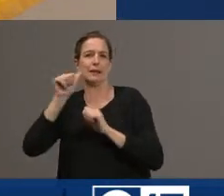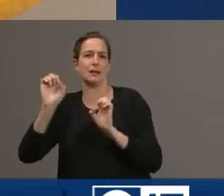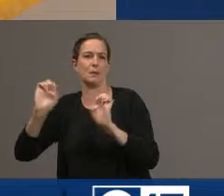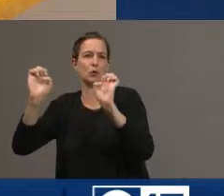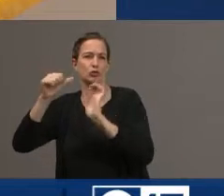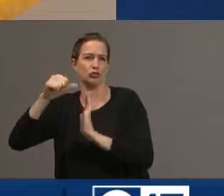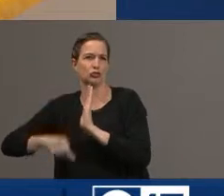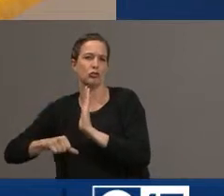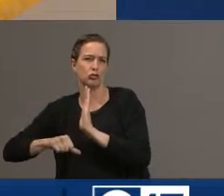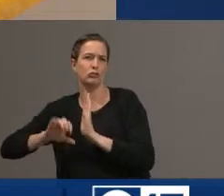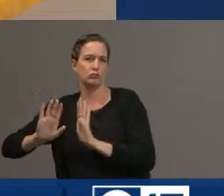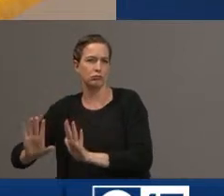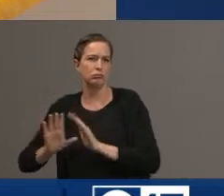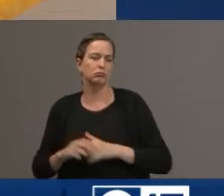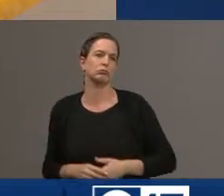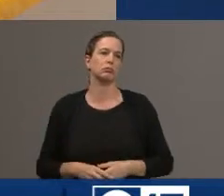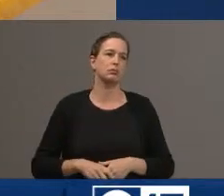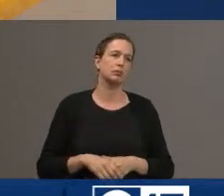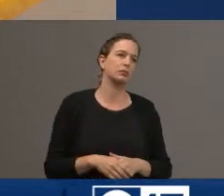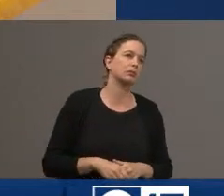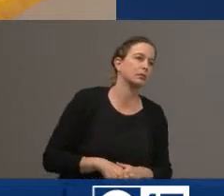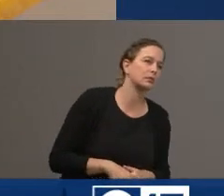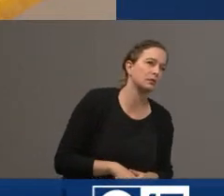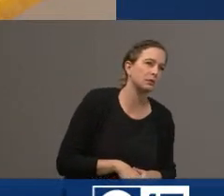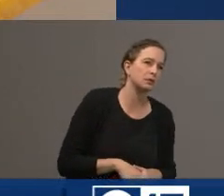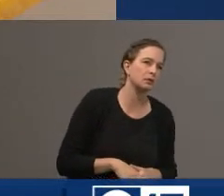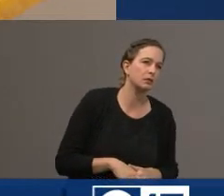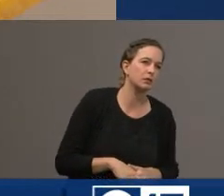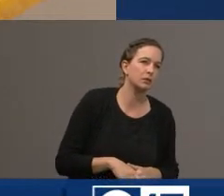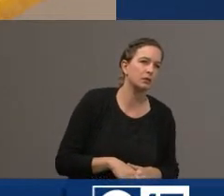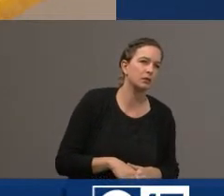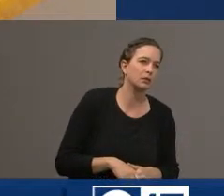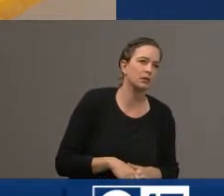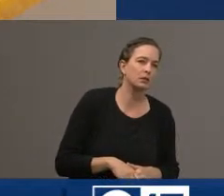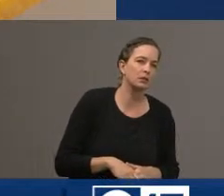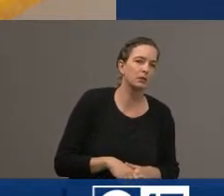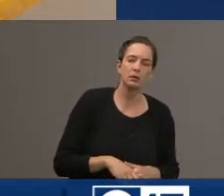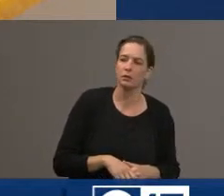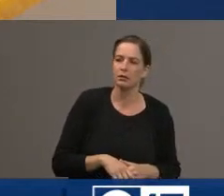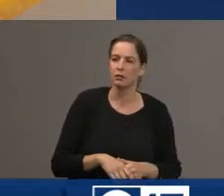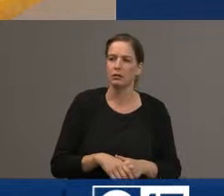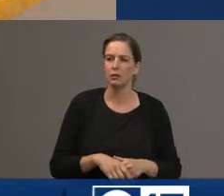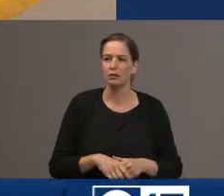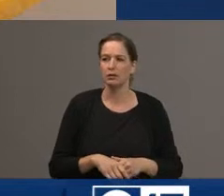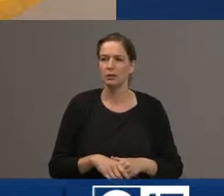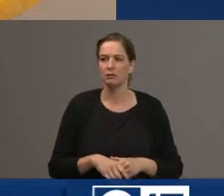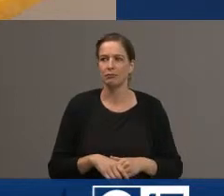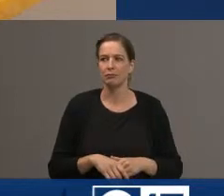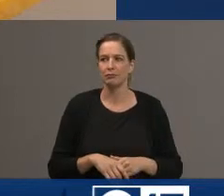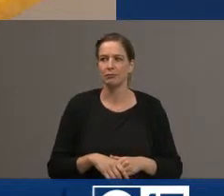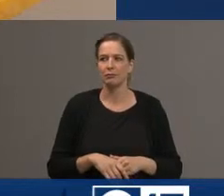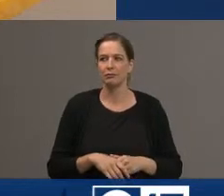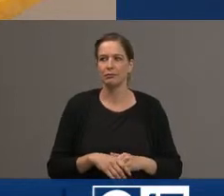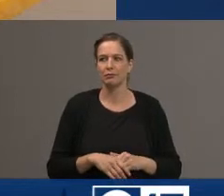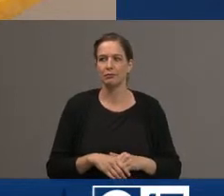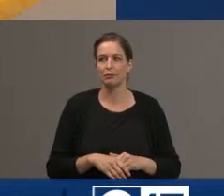the systems. So is there a percentage for surge capacity that you in an individual hospital? What is